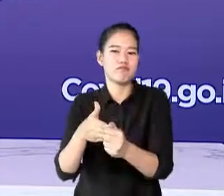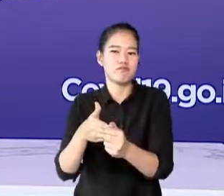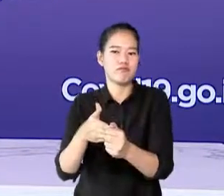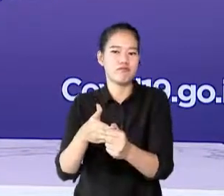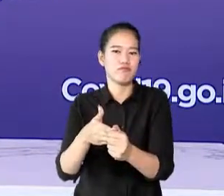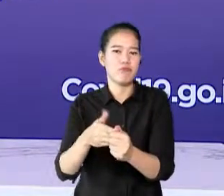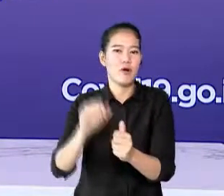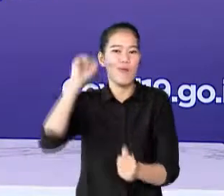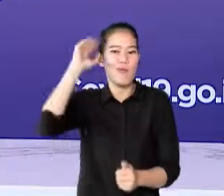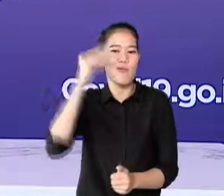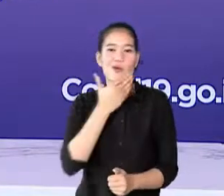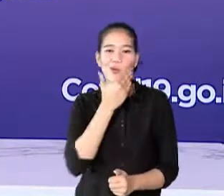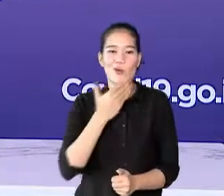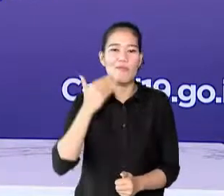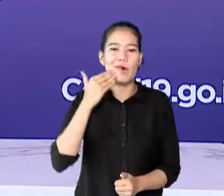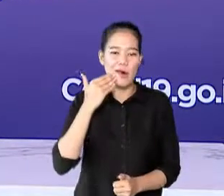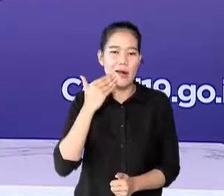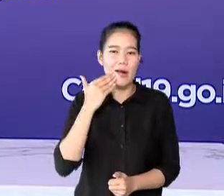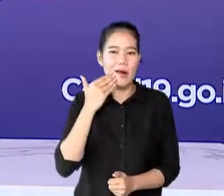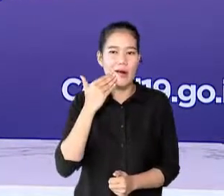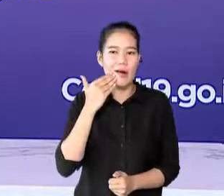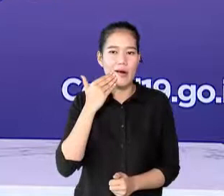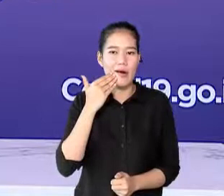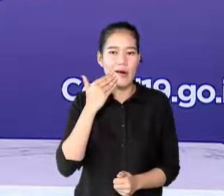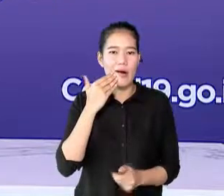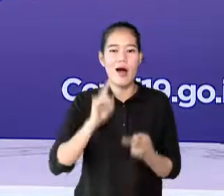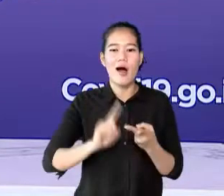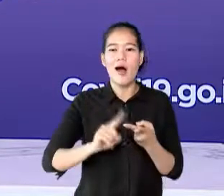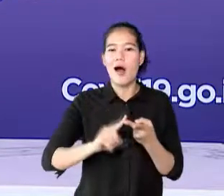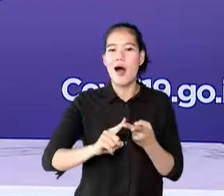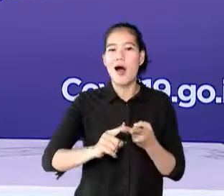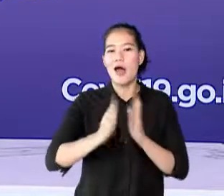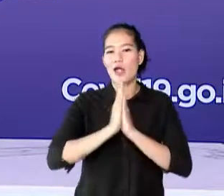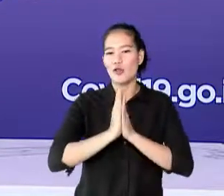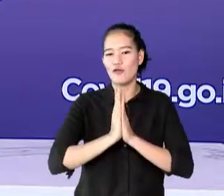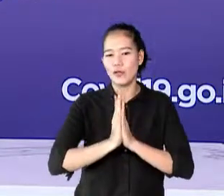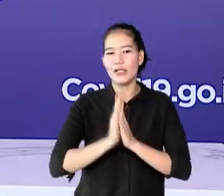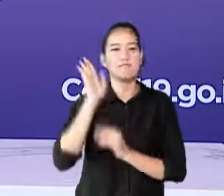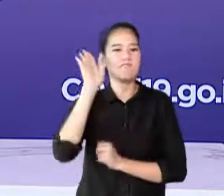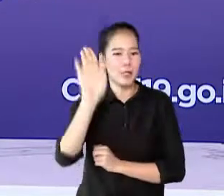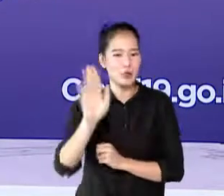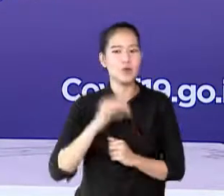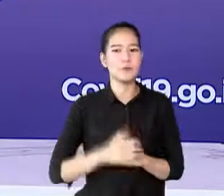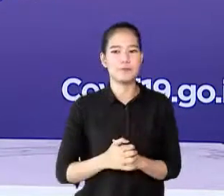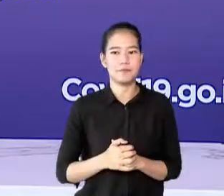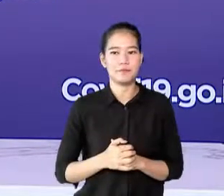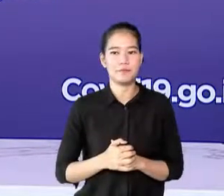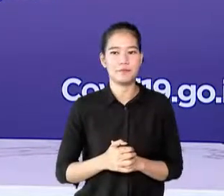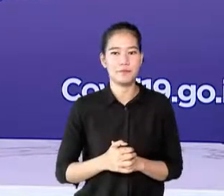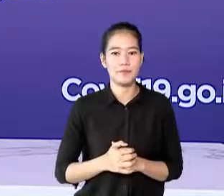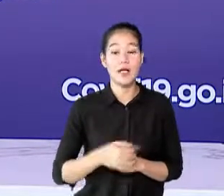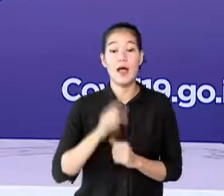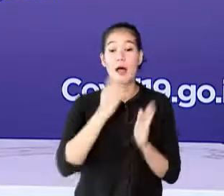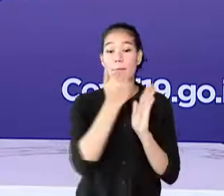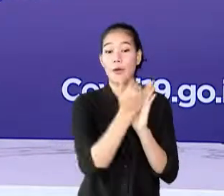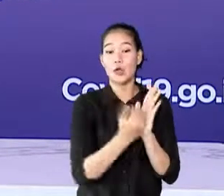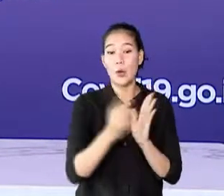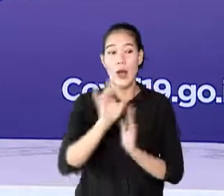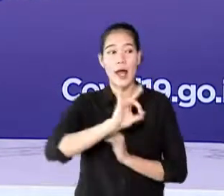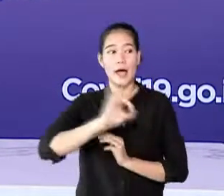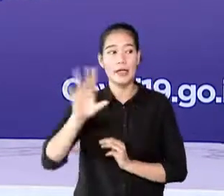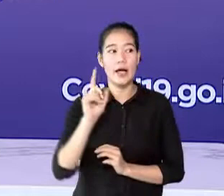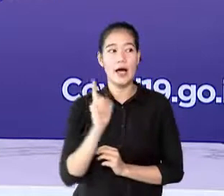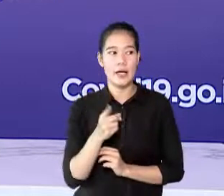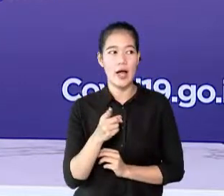the Ramadan worship and also the celebrations of the Idul Fitri. Another regulations